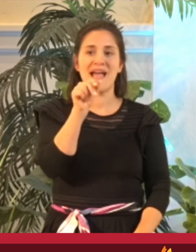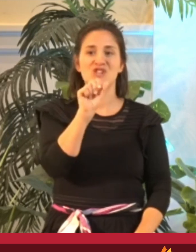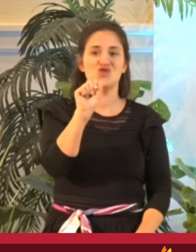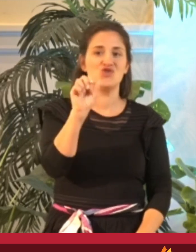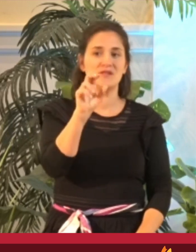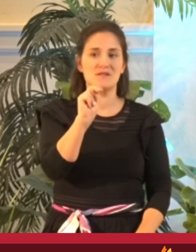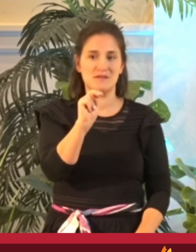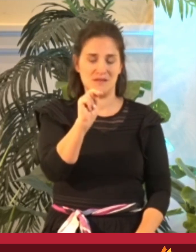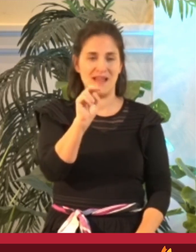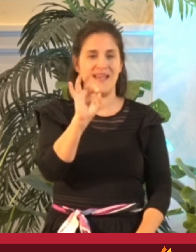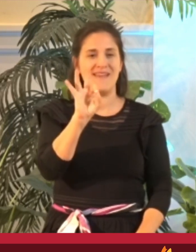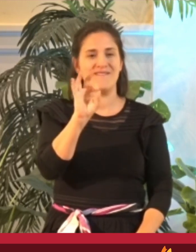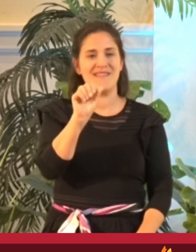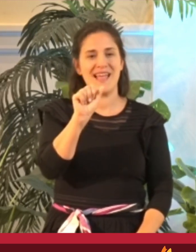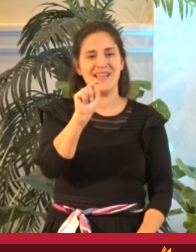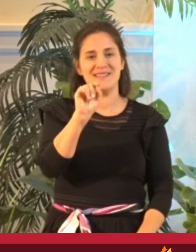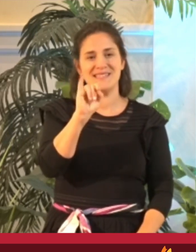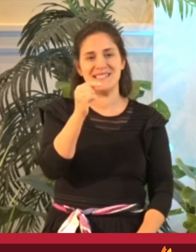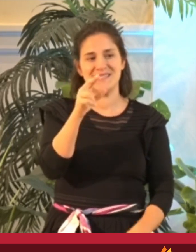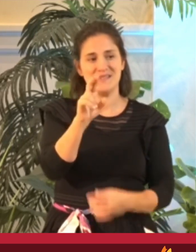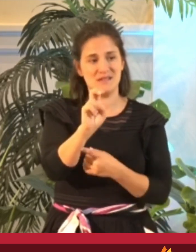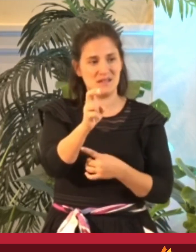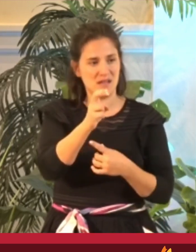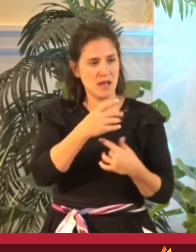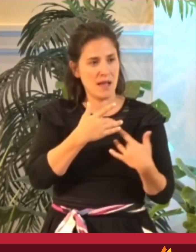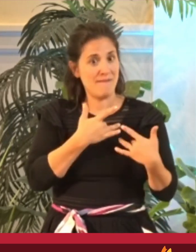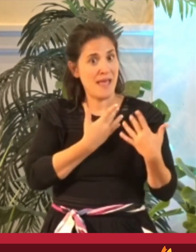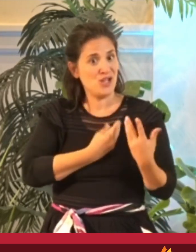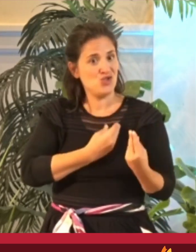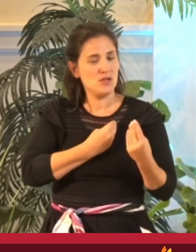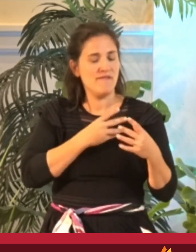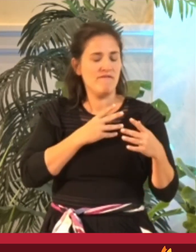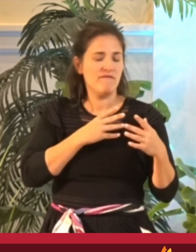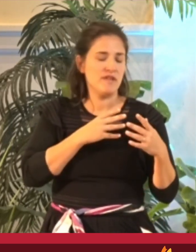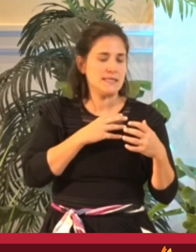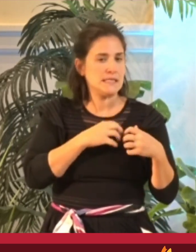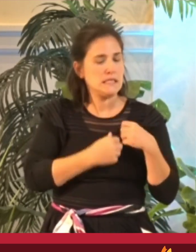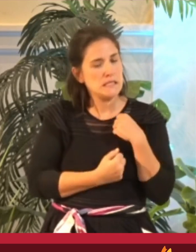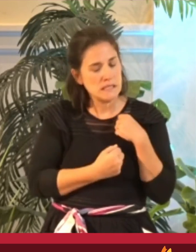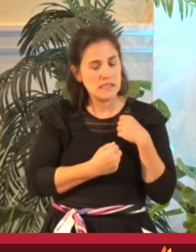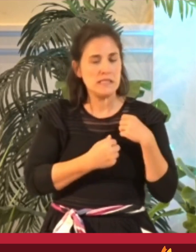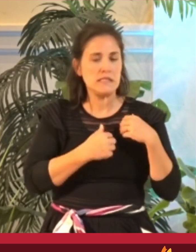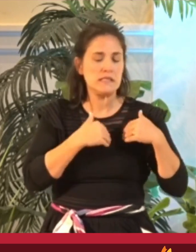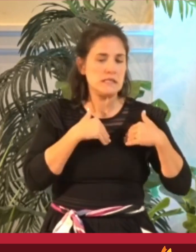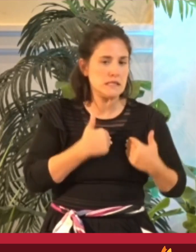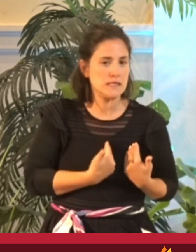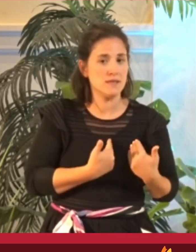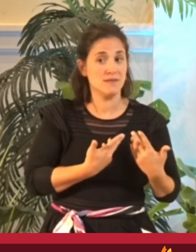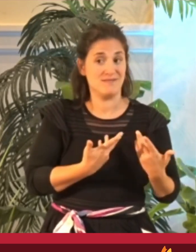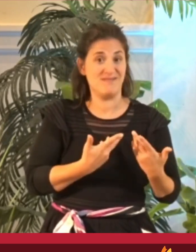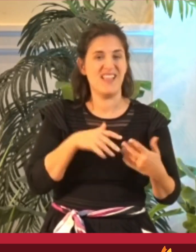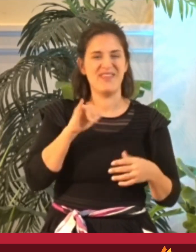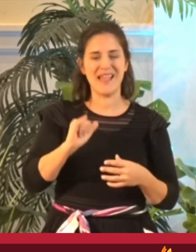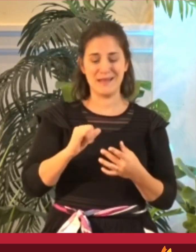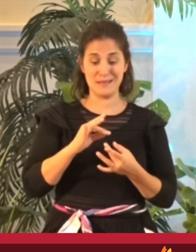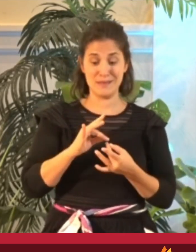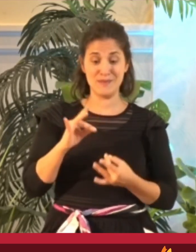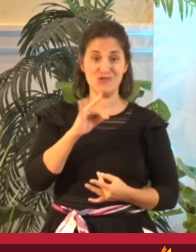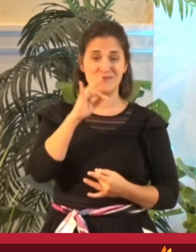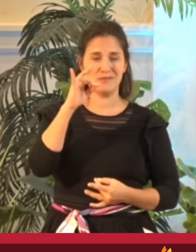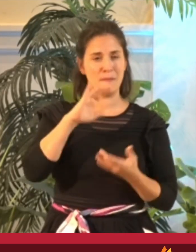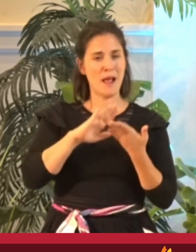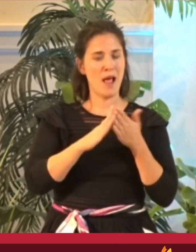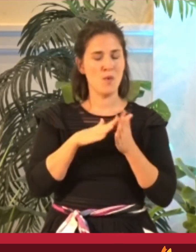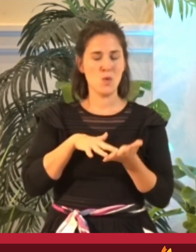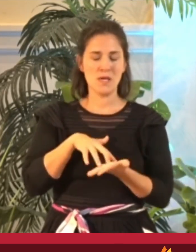just physical exhaustion, it's emotional, mental, and even spiritual weariness. We